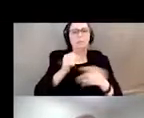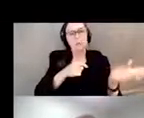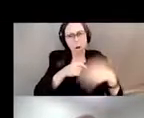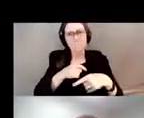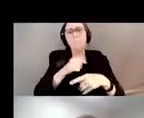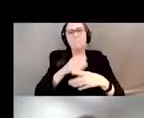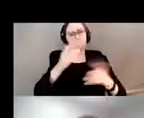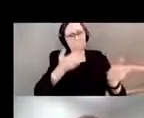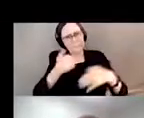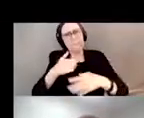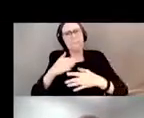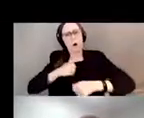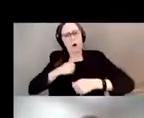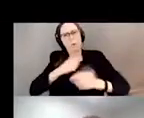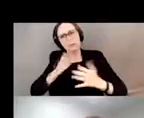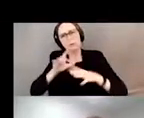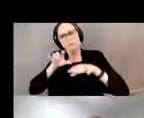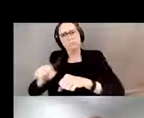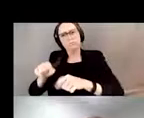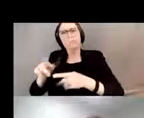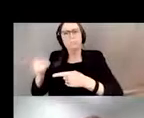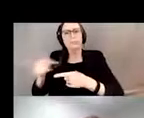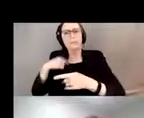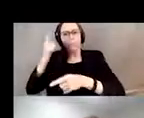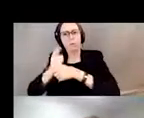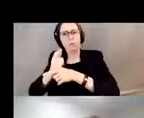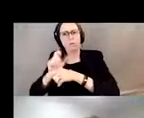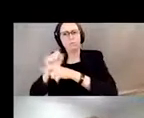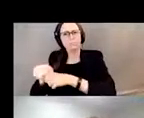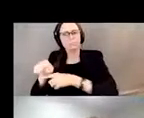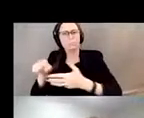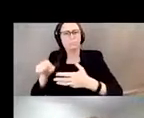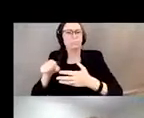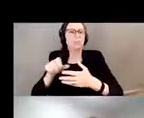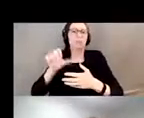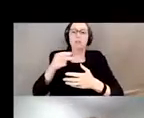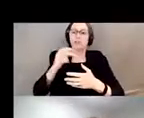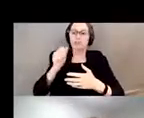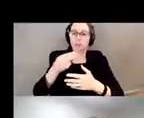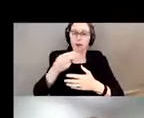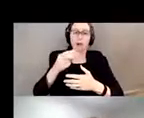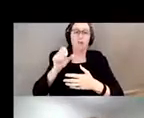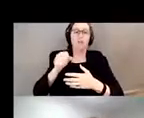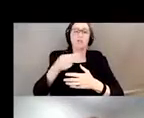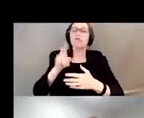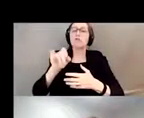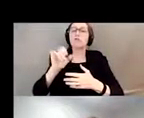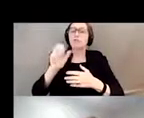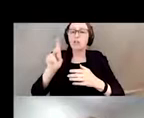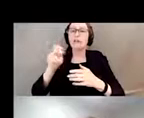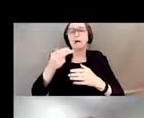brother. And in the process, Shah Shuja will become a British ally.